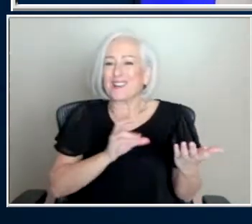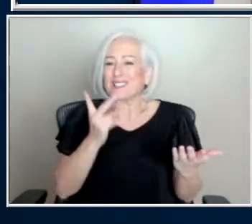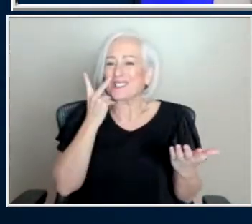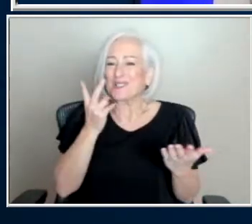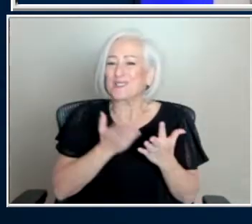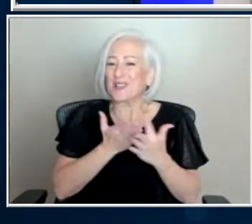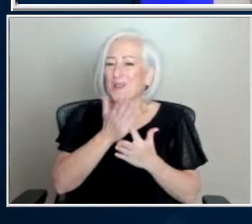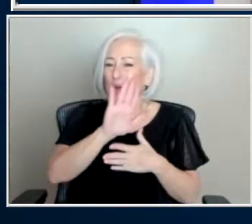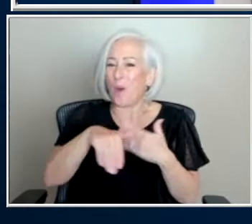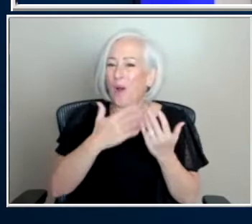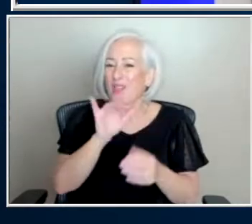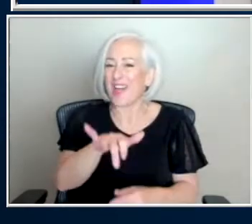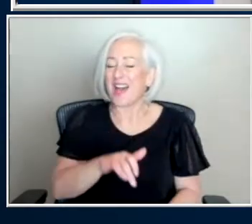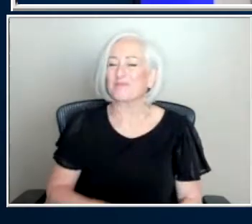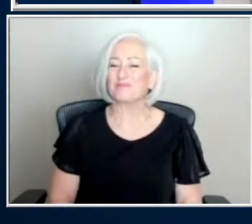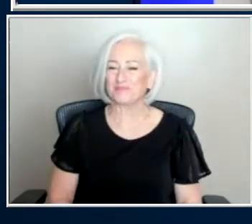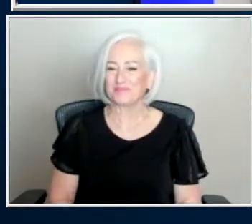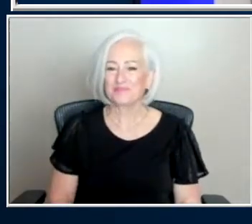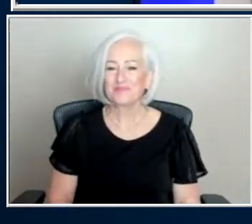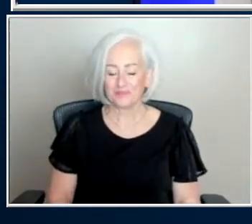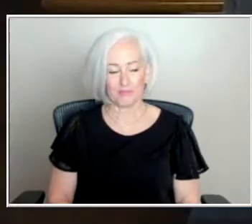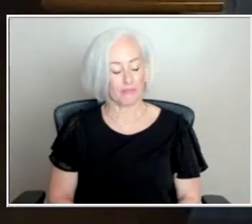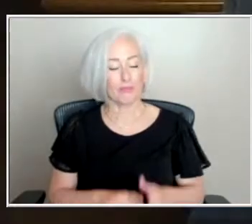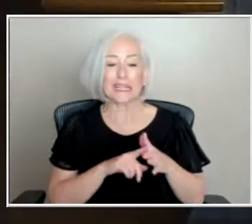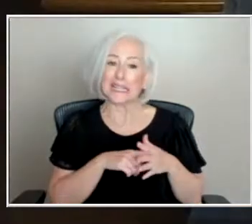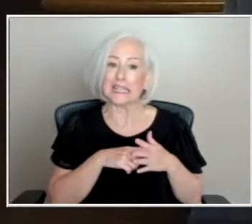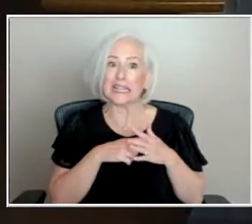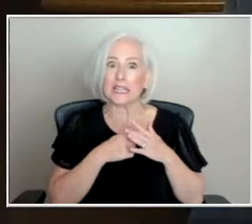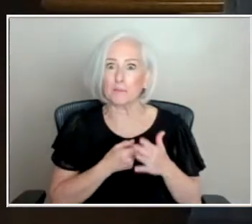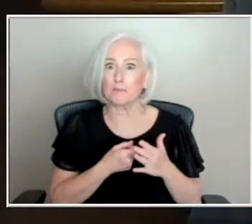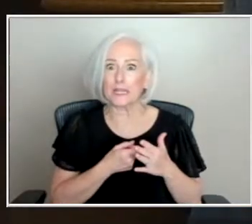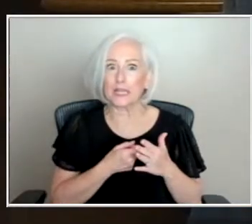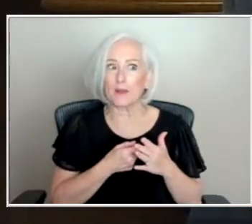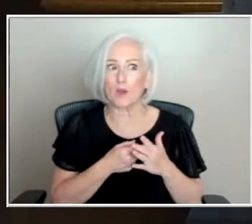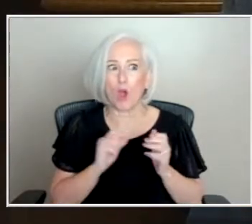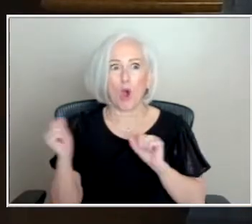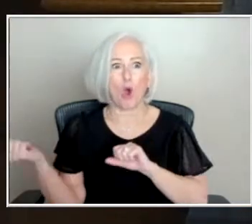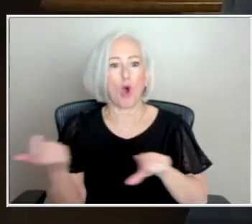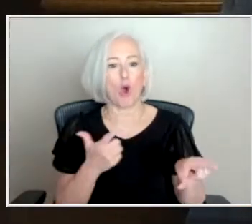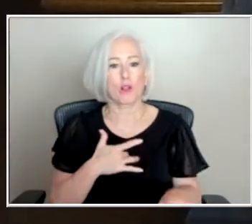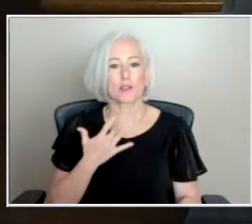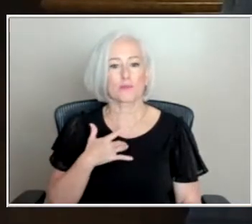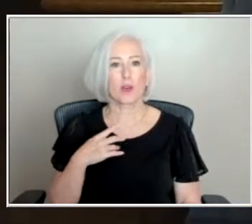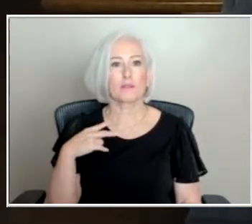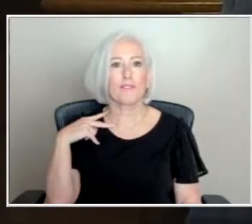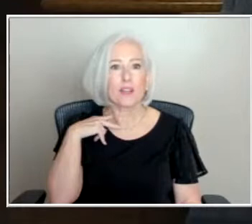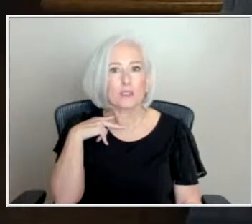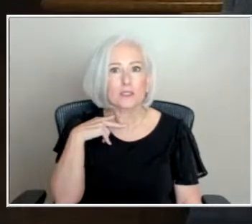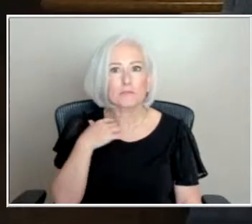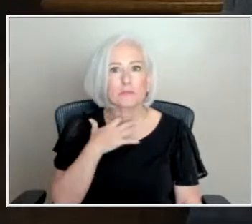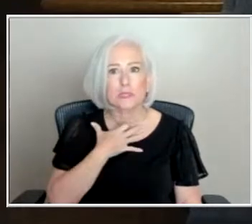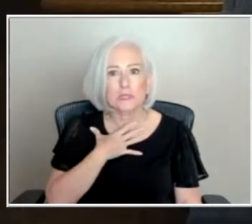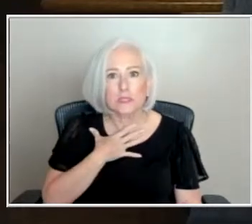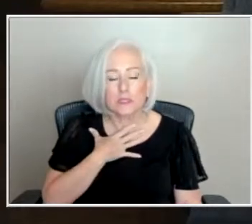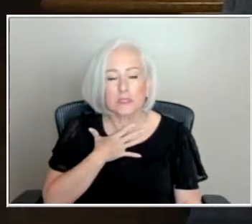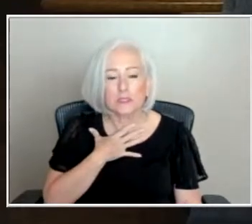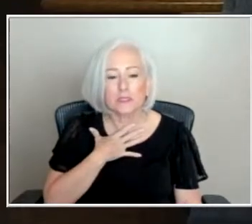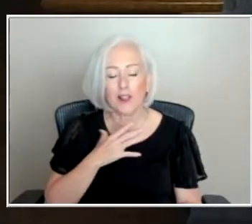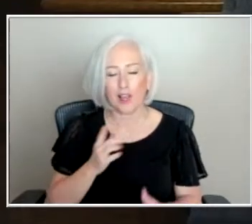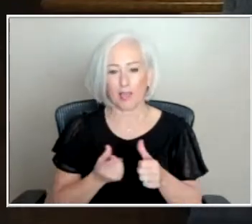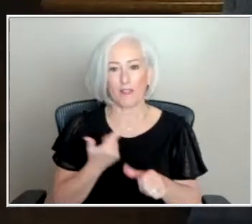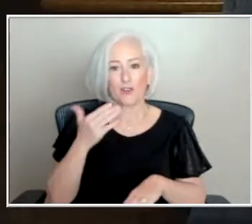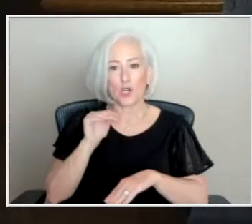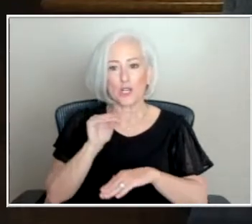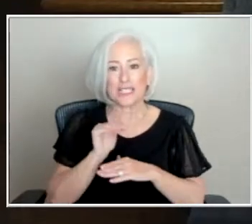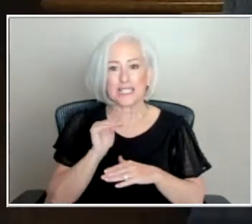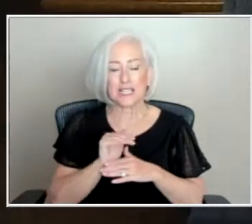this? Well, in the beginning, we were all victims. Every one of us was. And then that first night especially, we